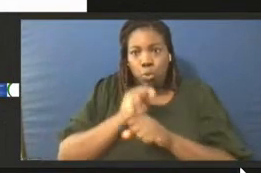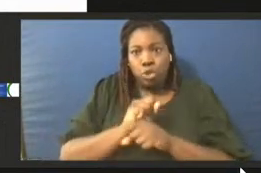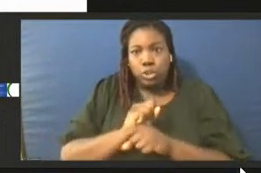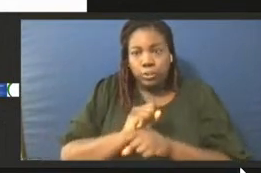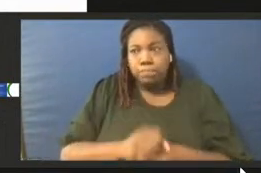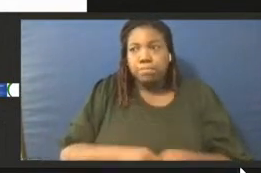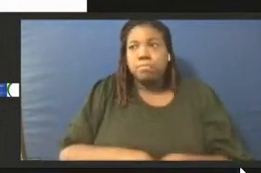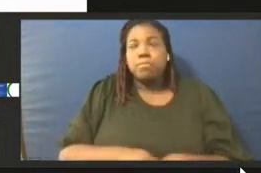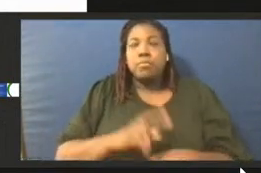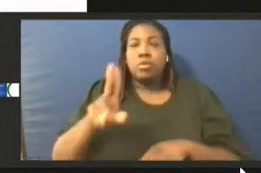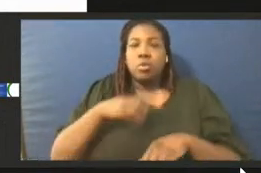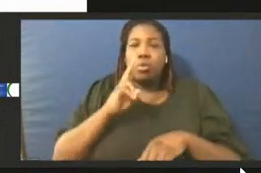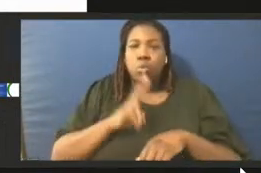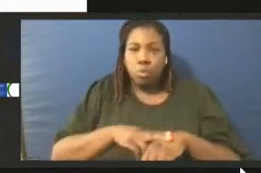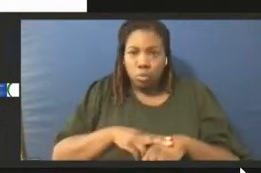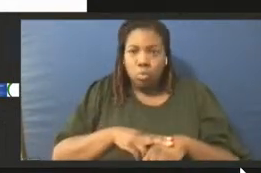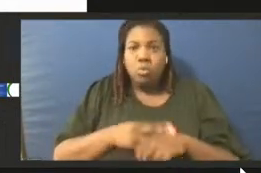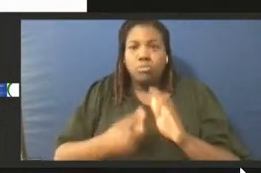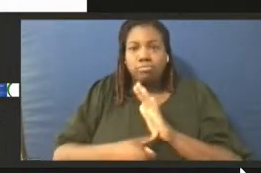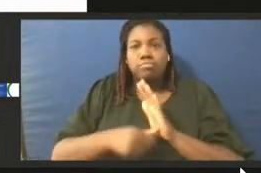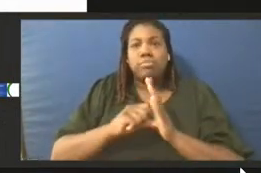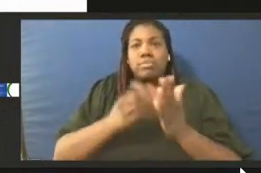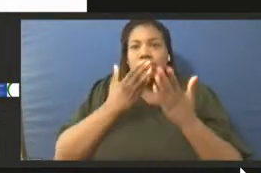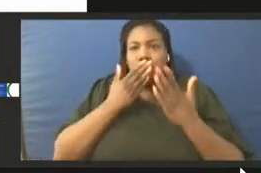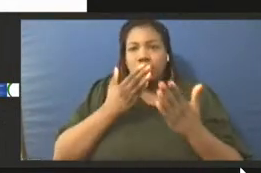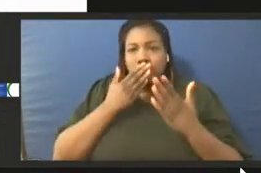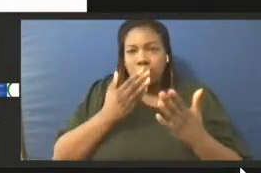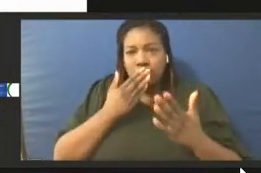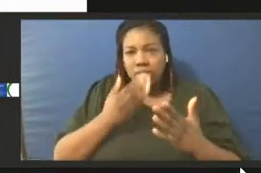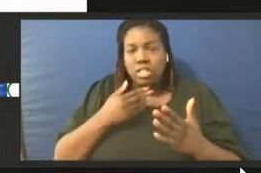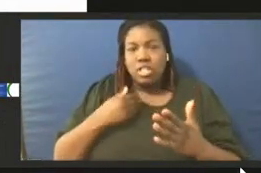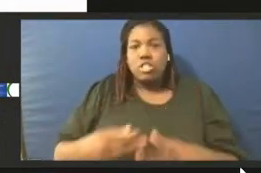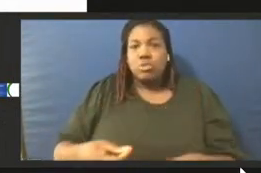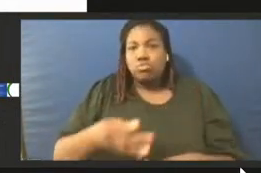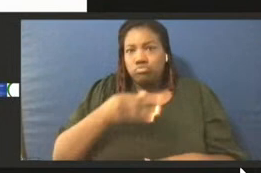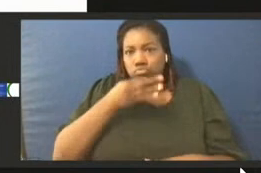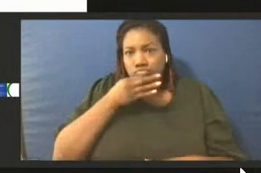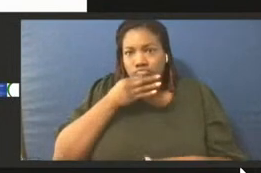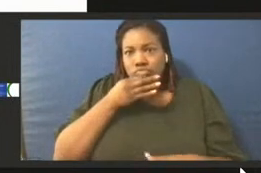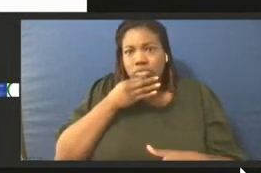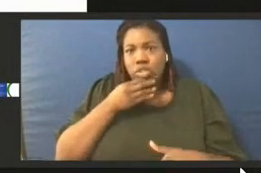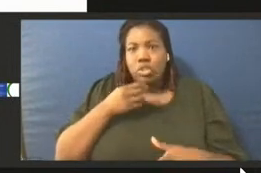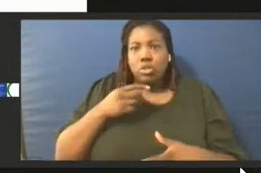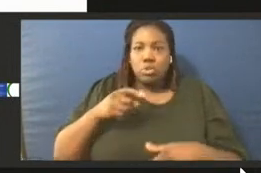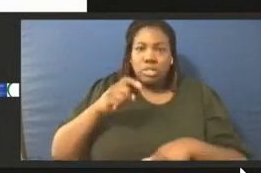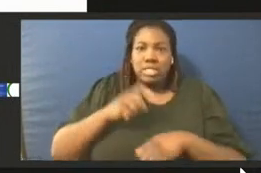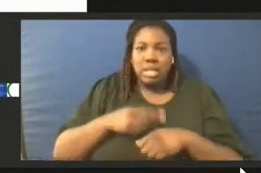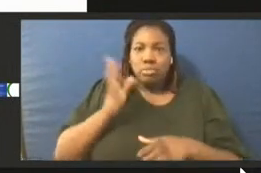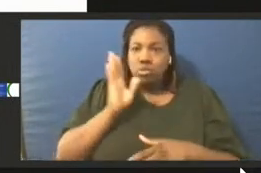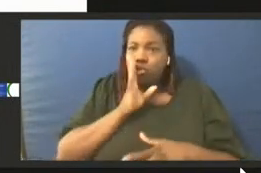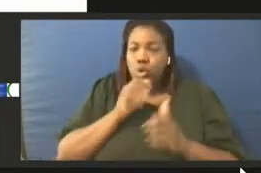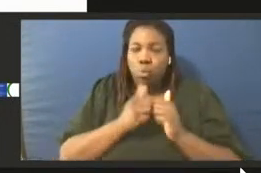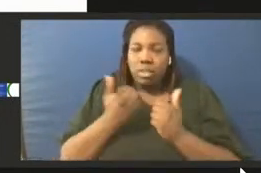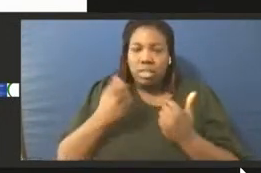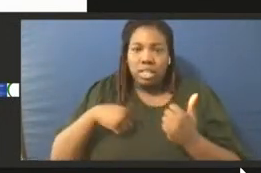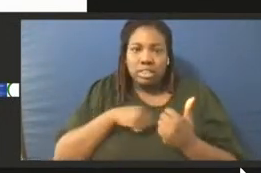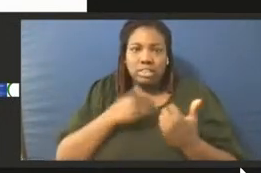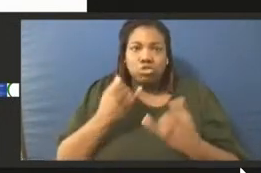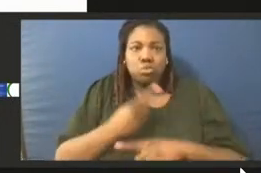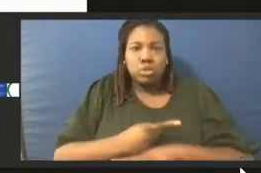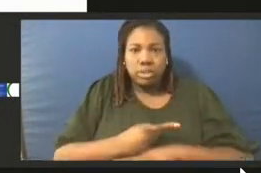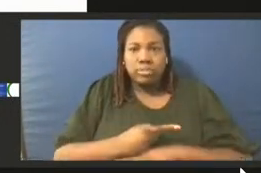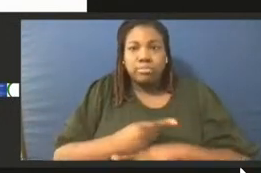And of course, also reiterating our thanks to our subject matter experts who took time out of their busy schedules to speak with us. So